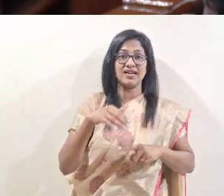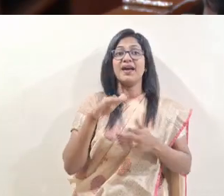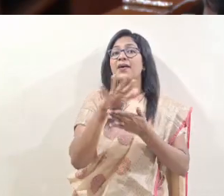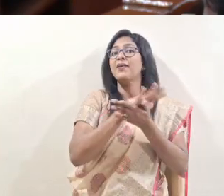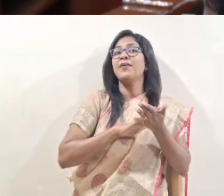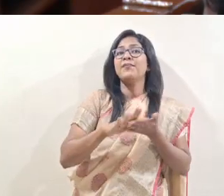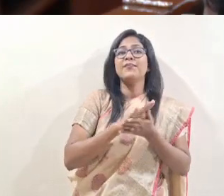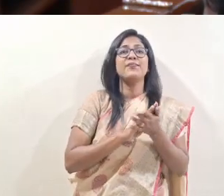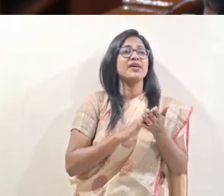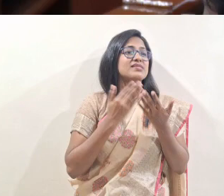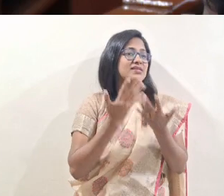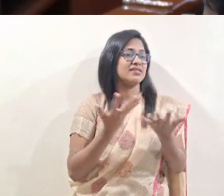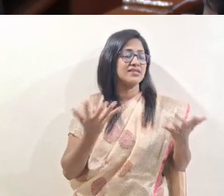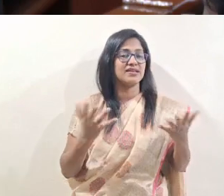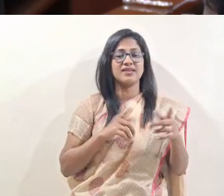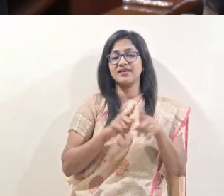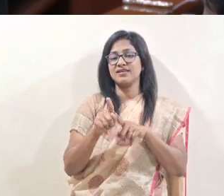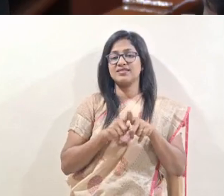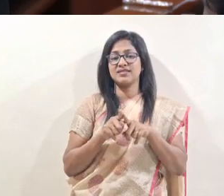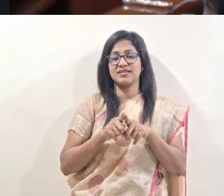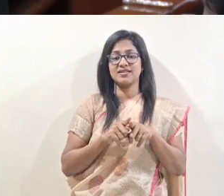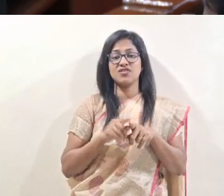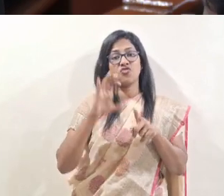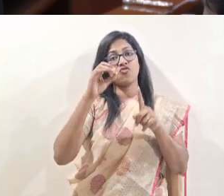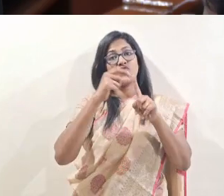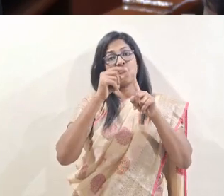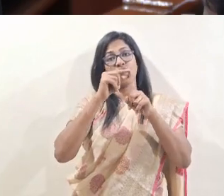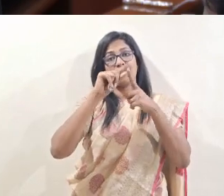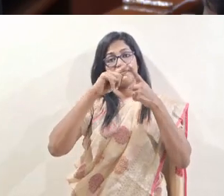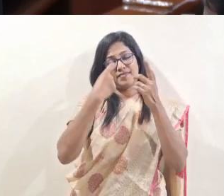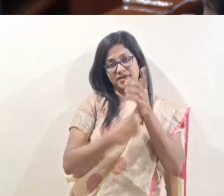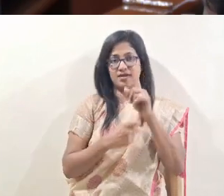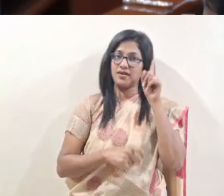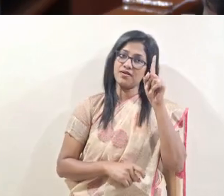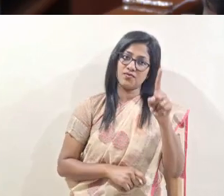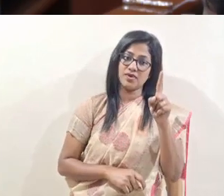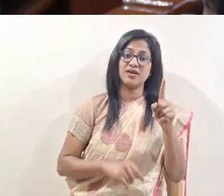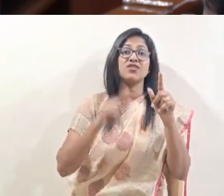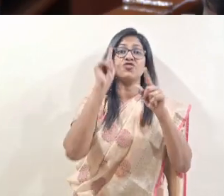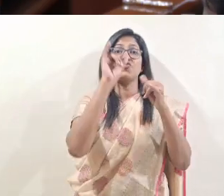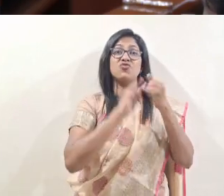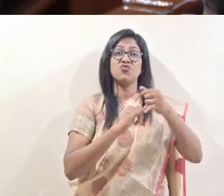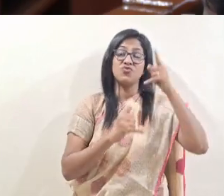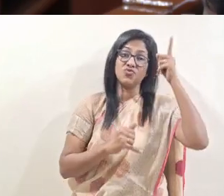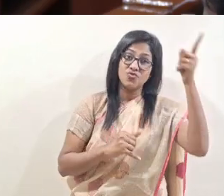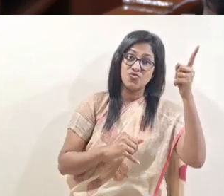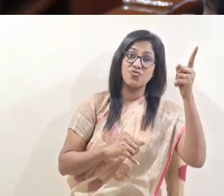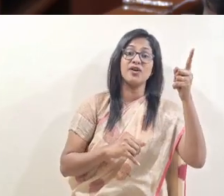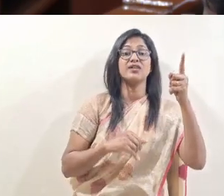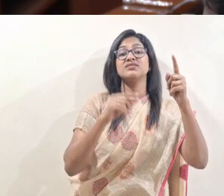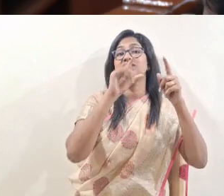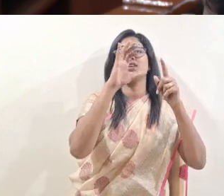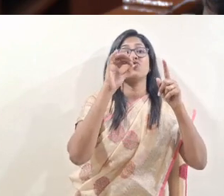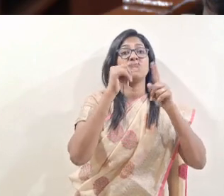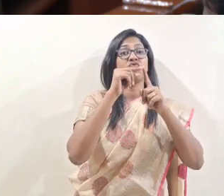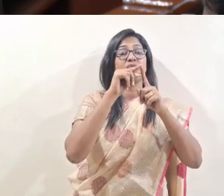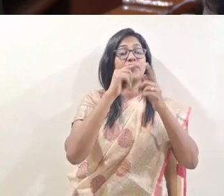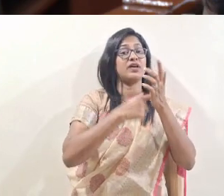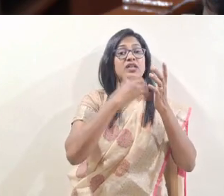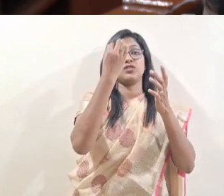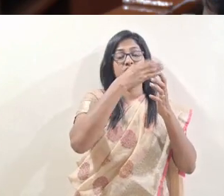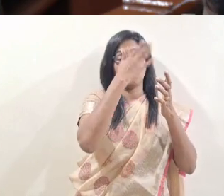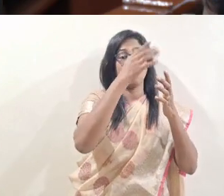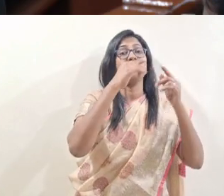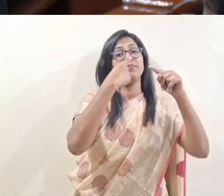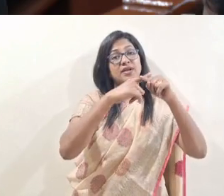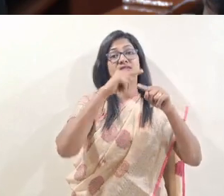basic components. Like, of course, copper is one, where, in US and all, they have changed over to copper. Second thing about the